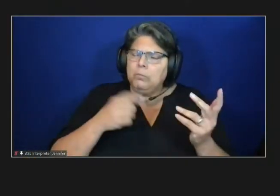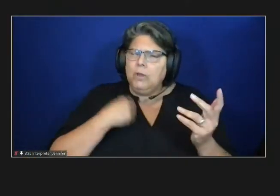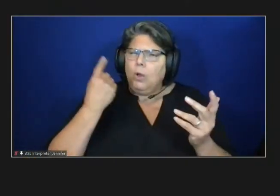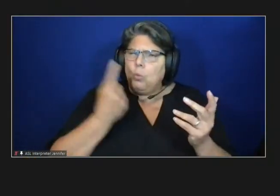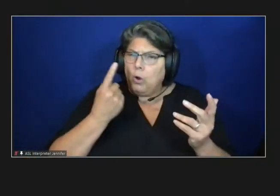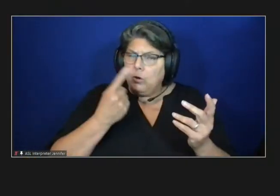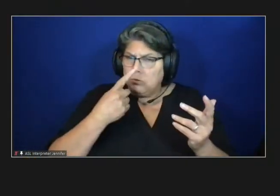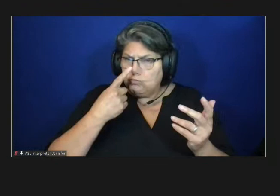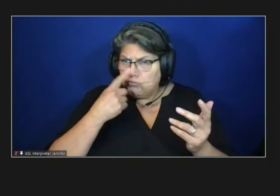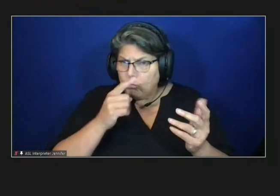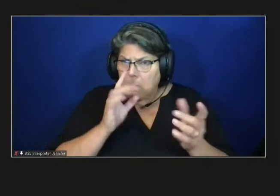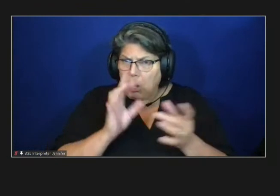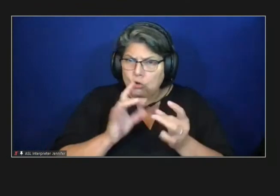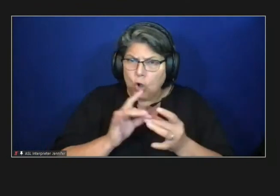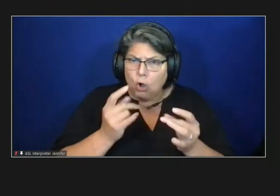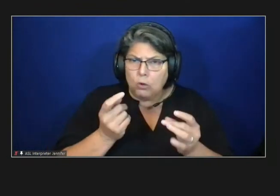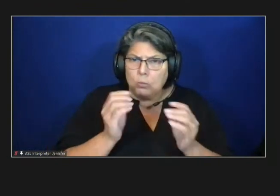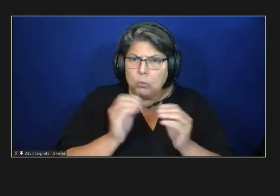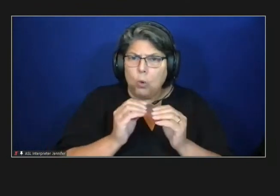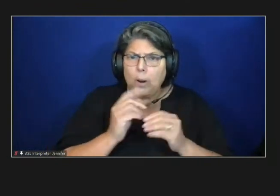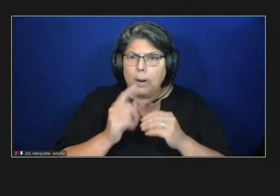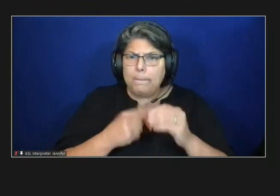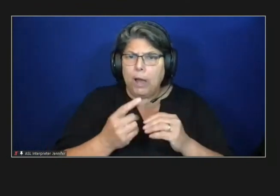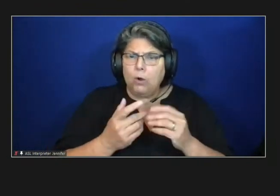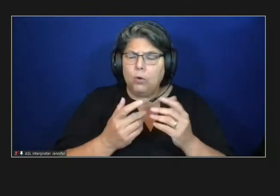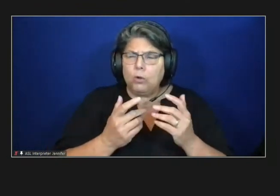could talk a little bit more about